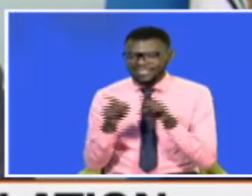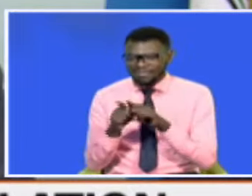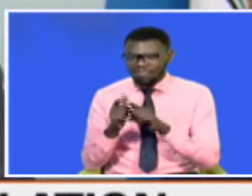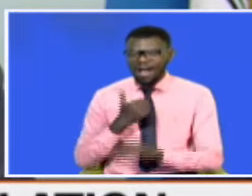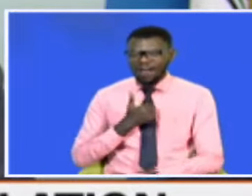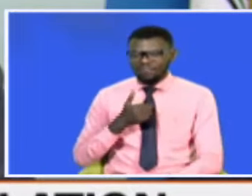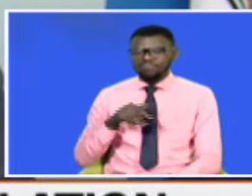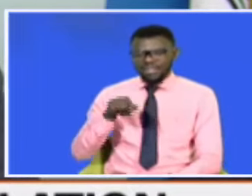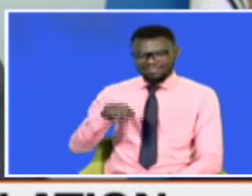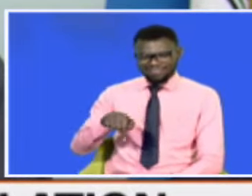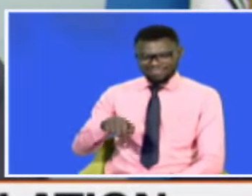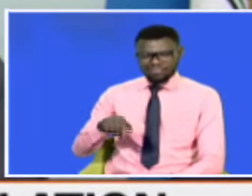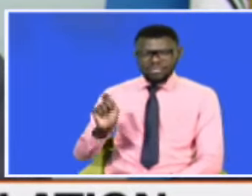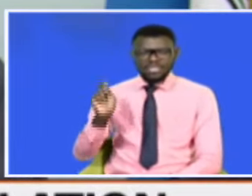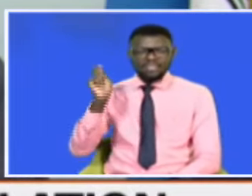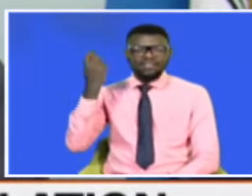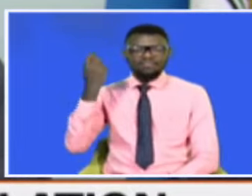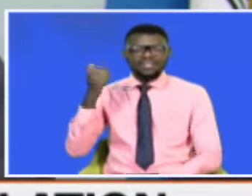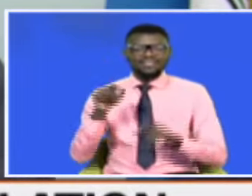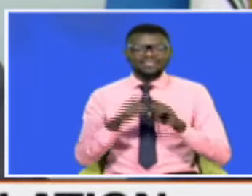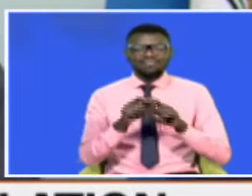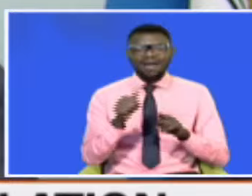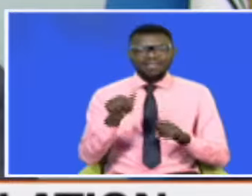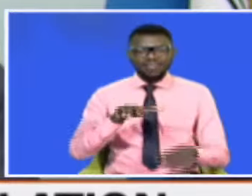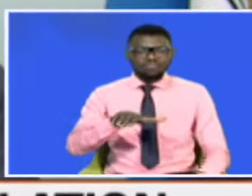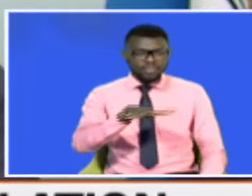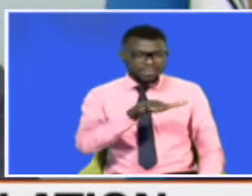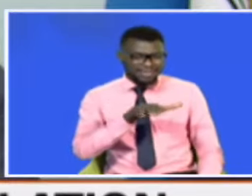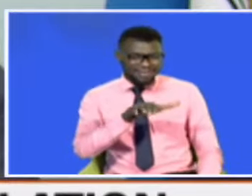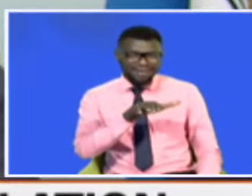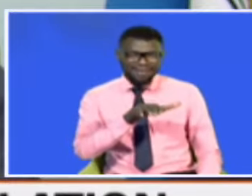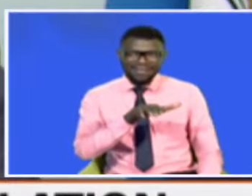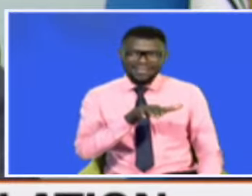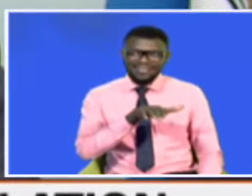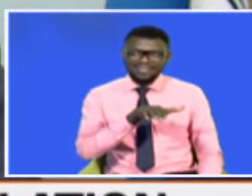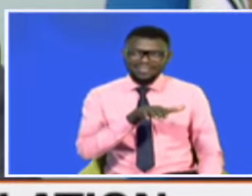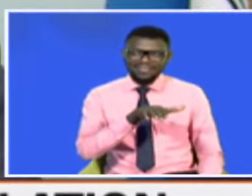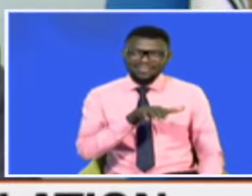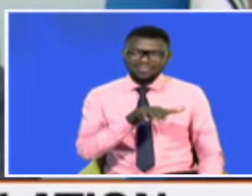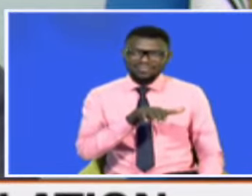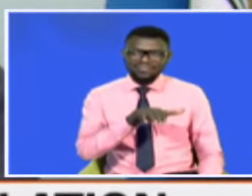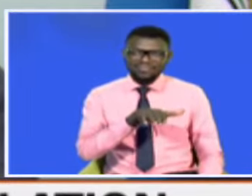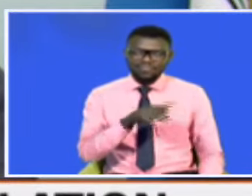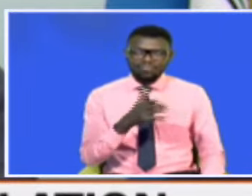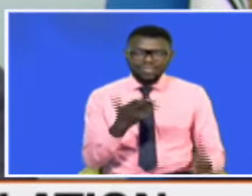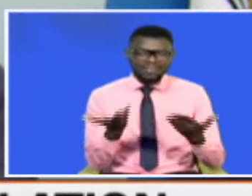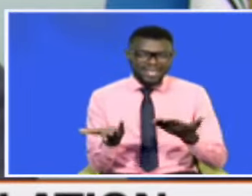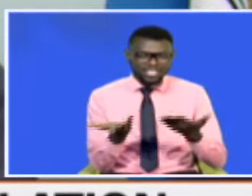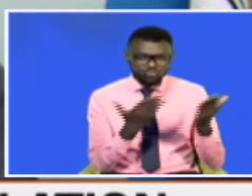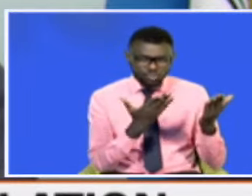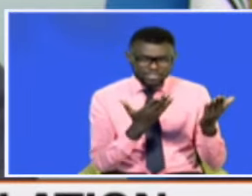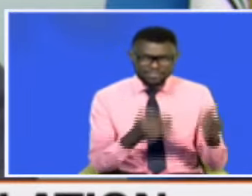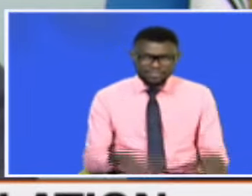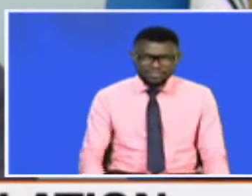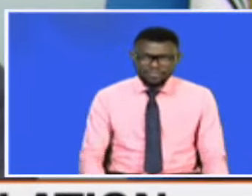domestic, and most of the areas that relate to the export sector.